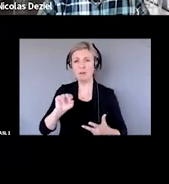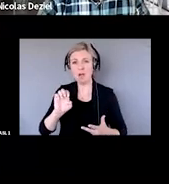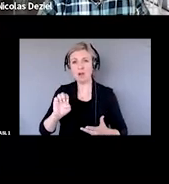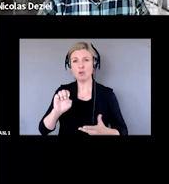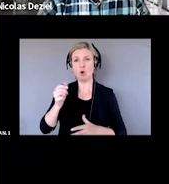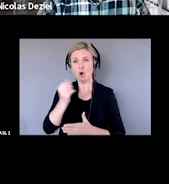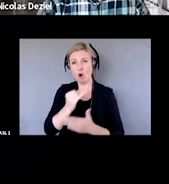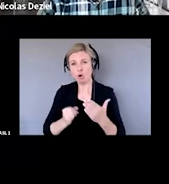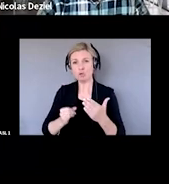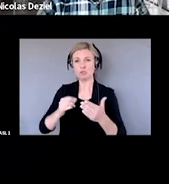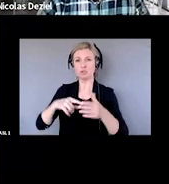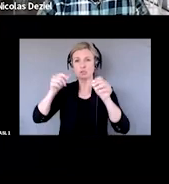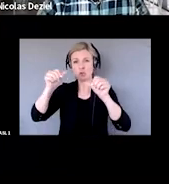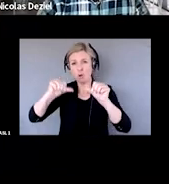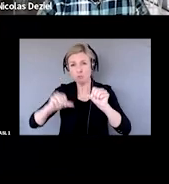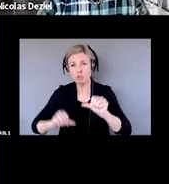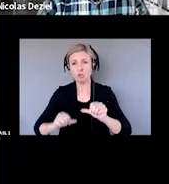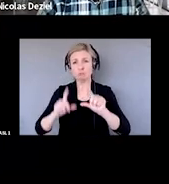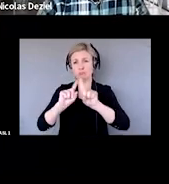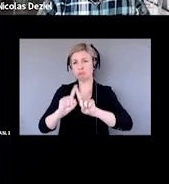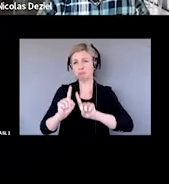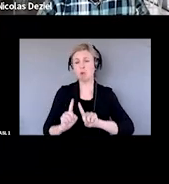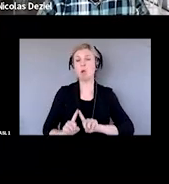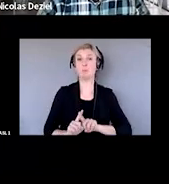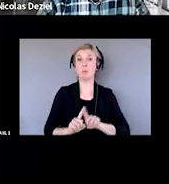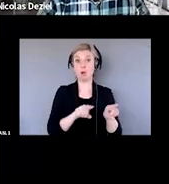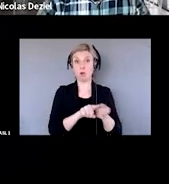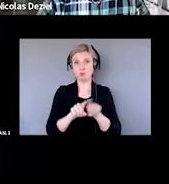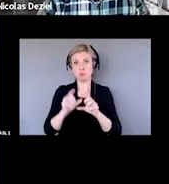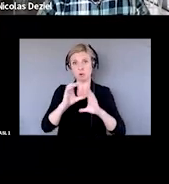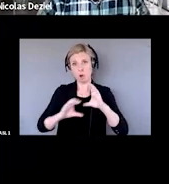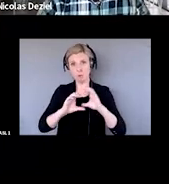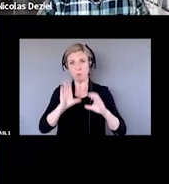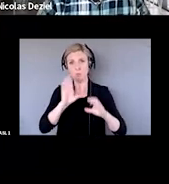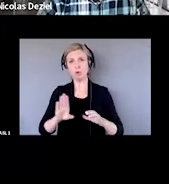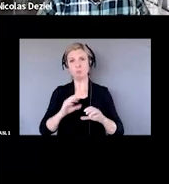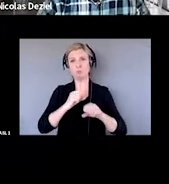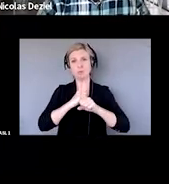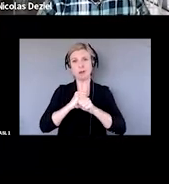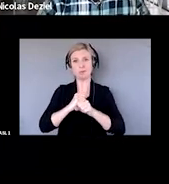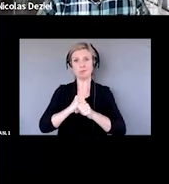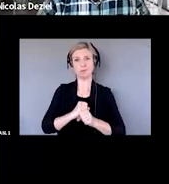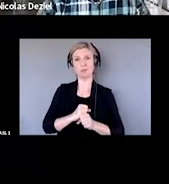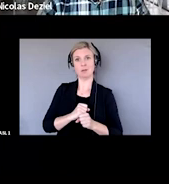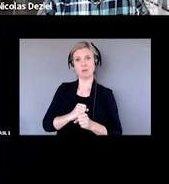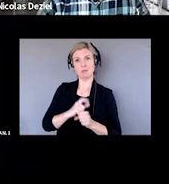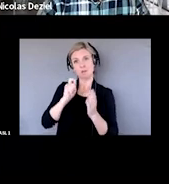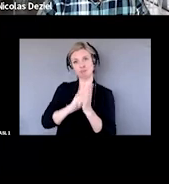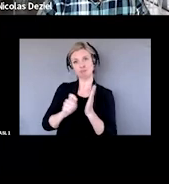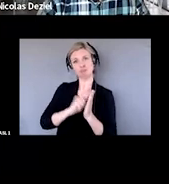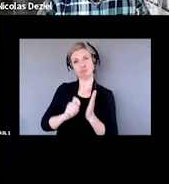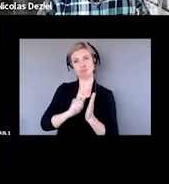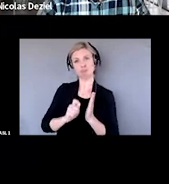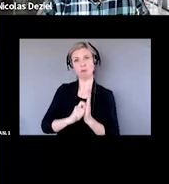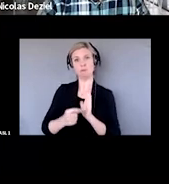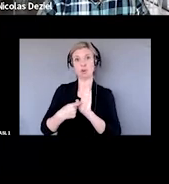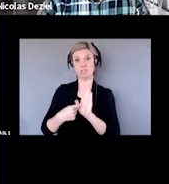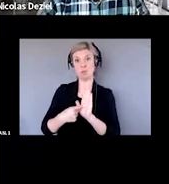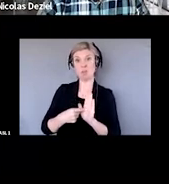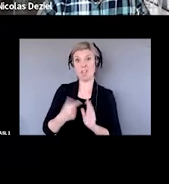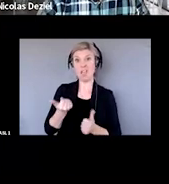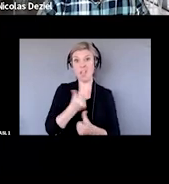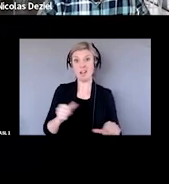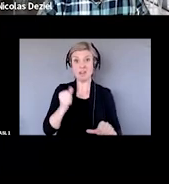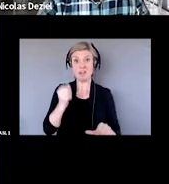absolutely. But also copyright does protect literary works in the form of mobile application and